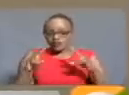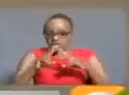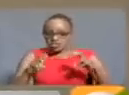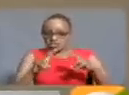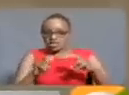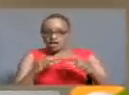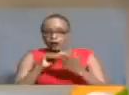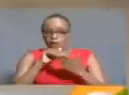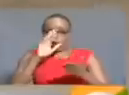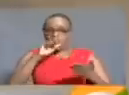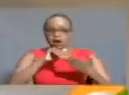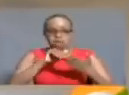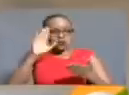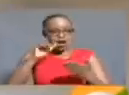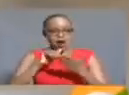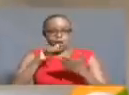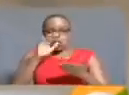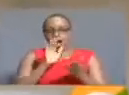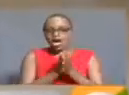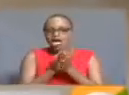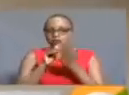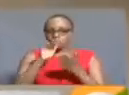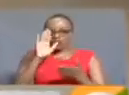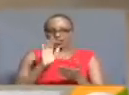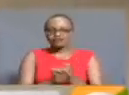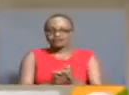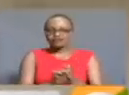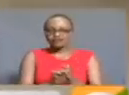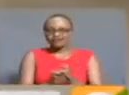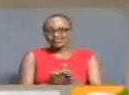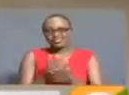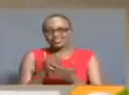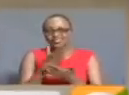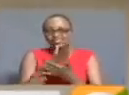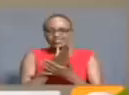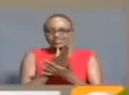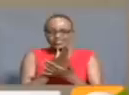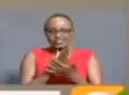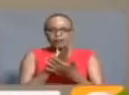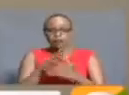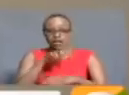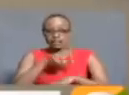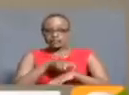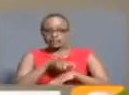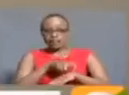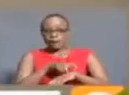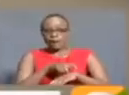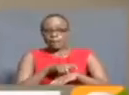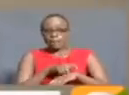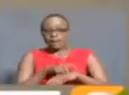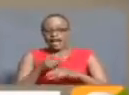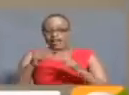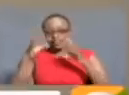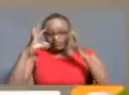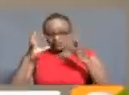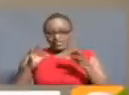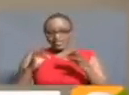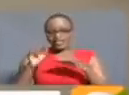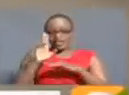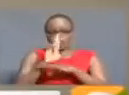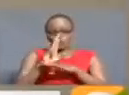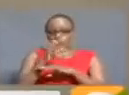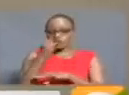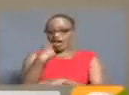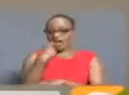discovered more and more. And at some point, I transitioned to pills. And they